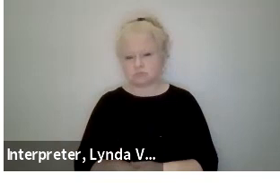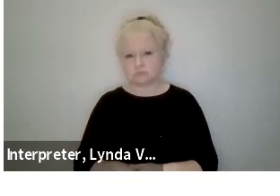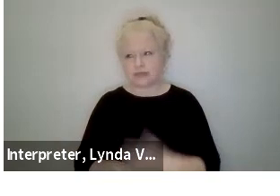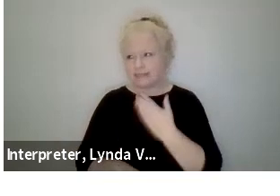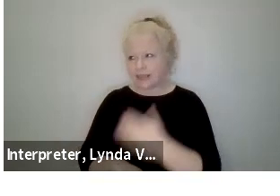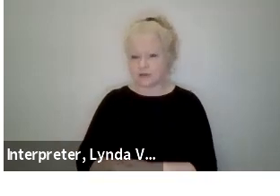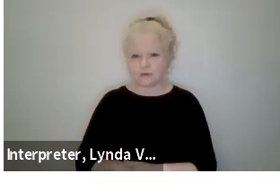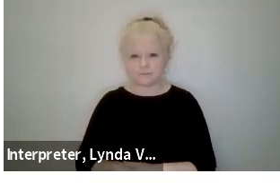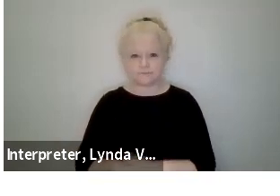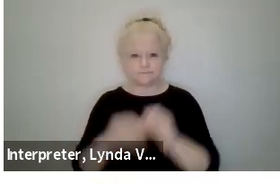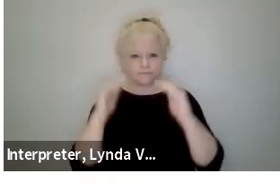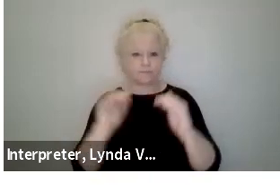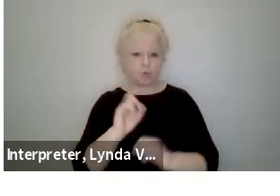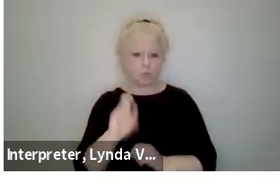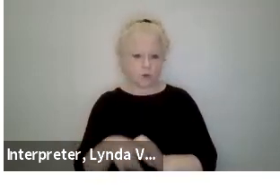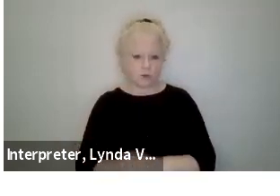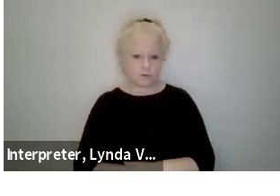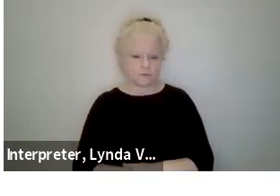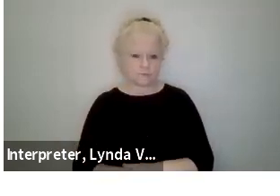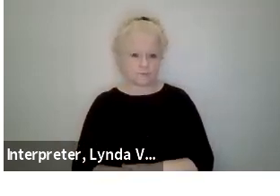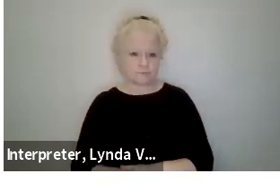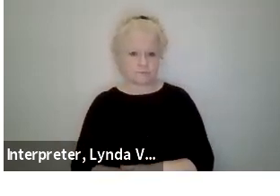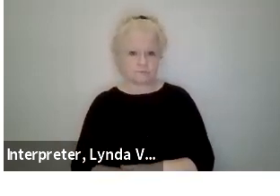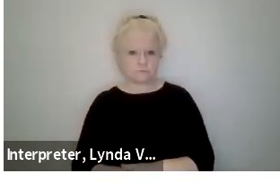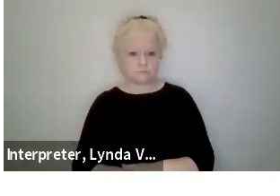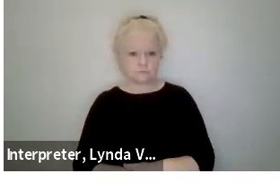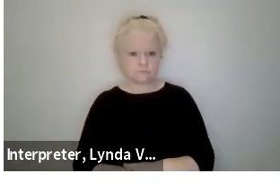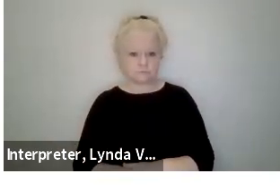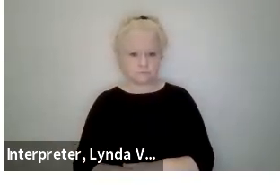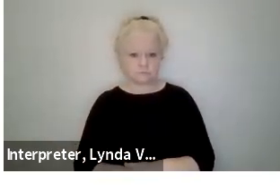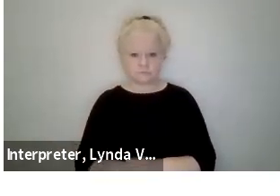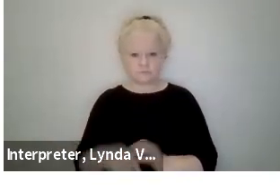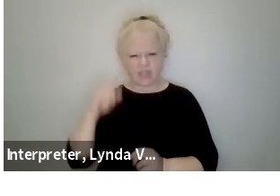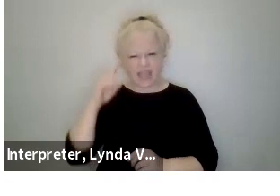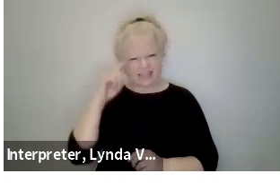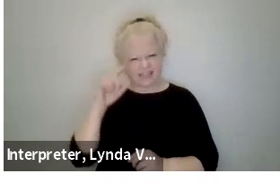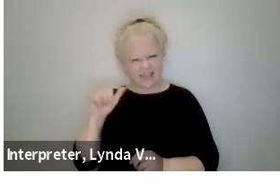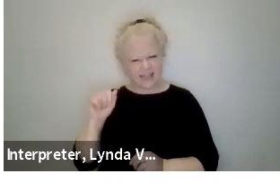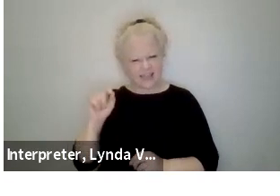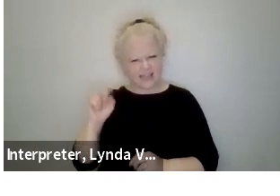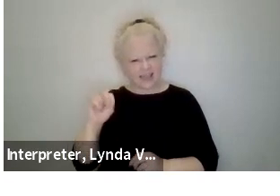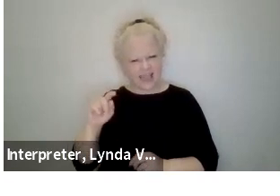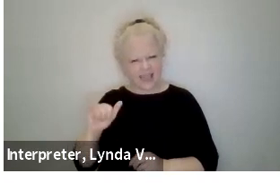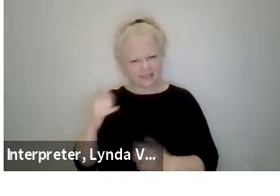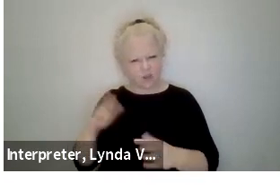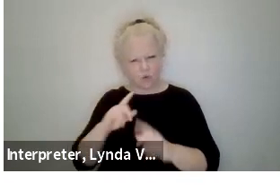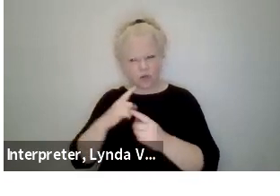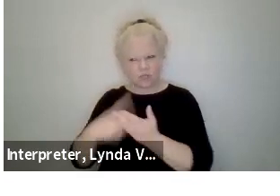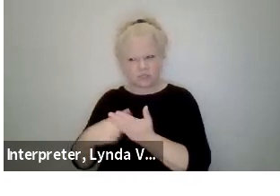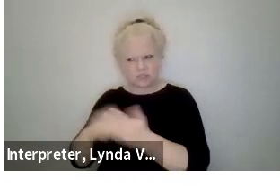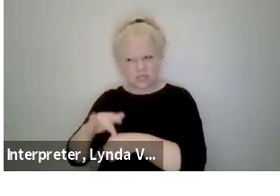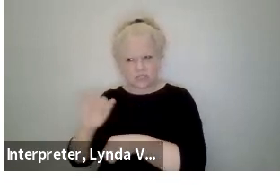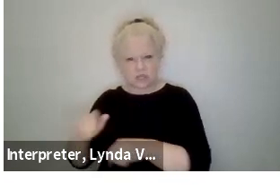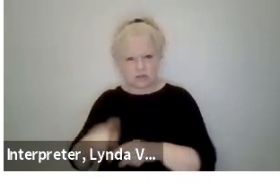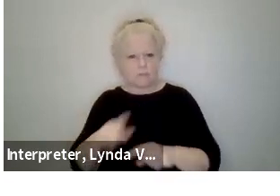Thanks. Another question that came in, and I think that Anthony was able to address some of them, but in your opinion, what has been